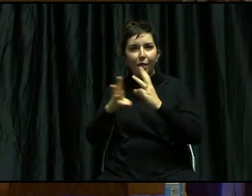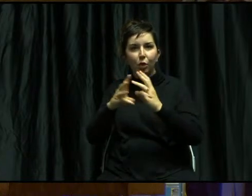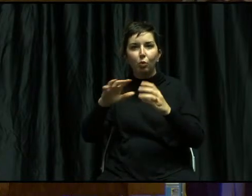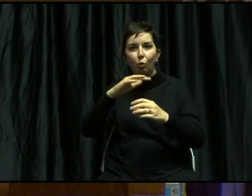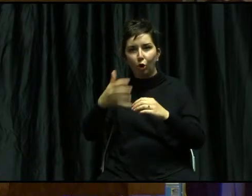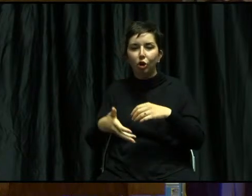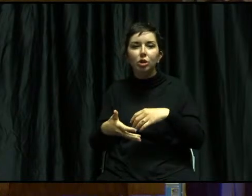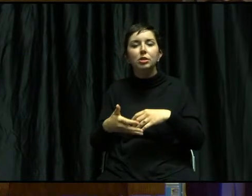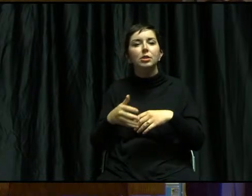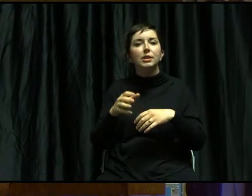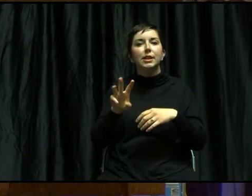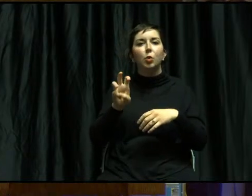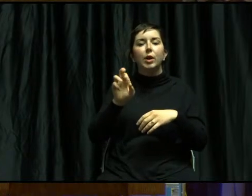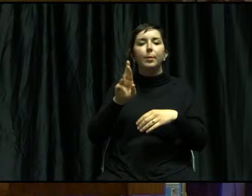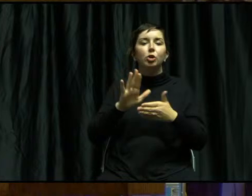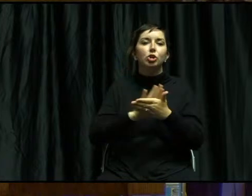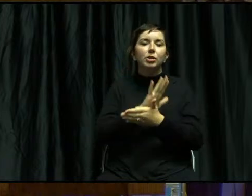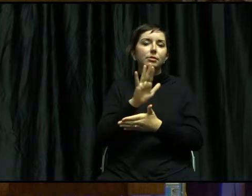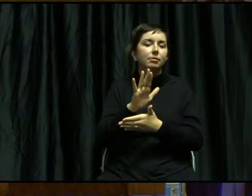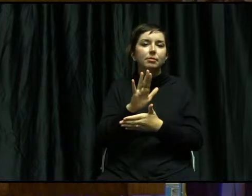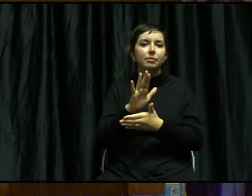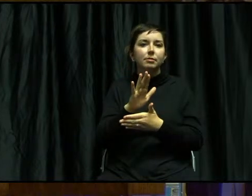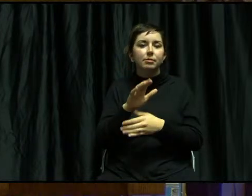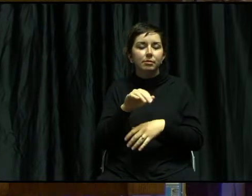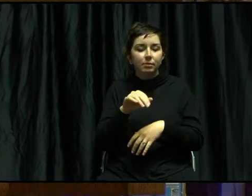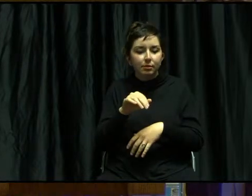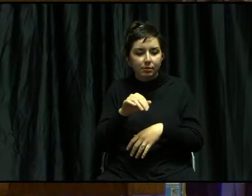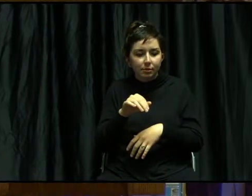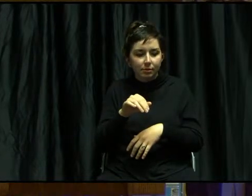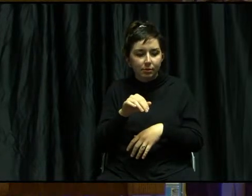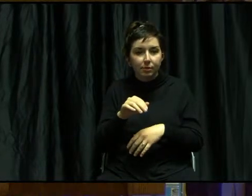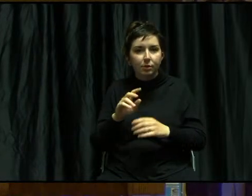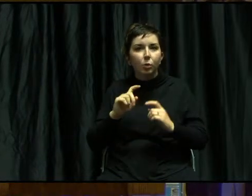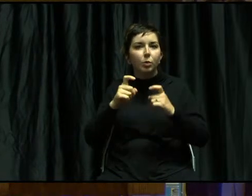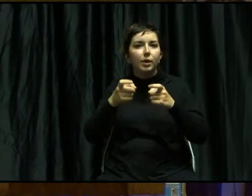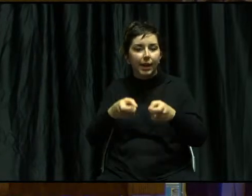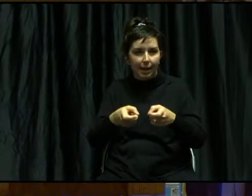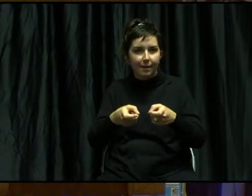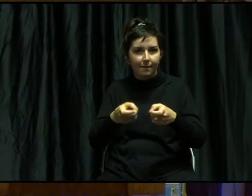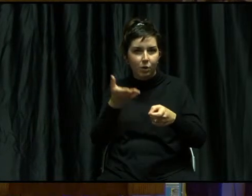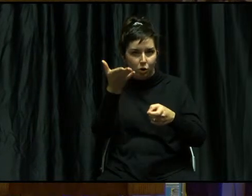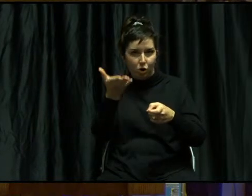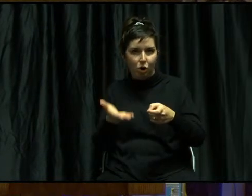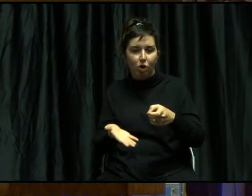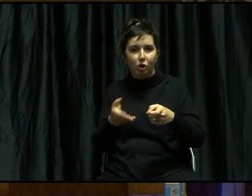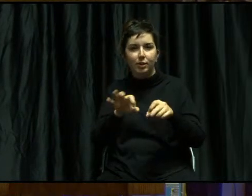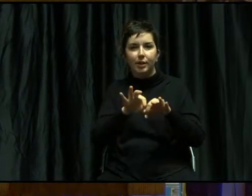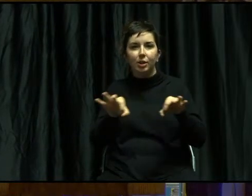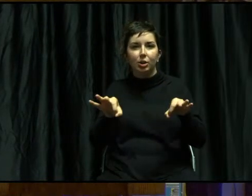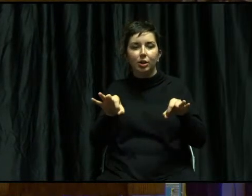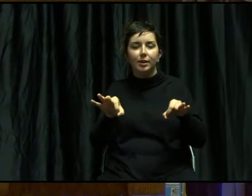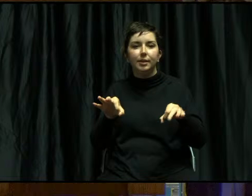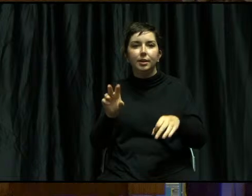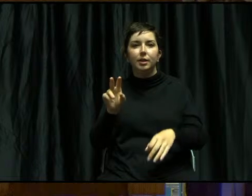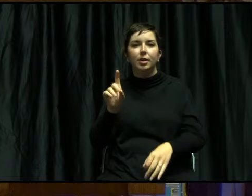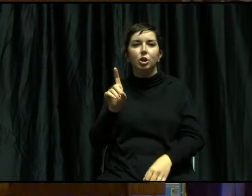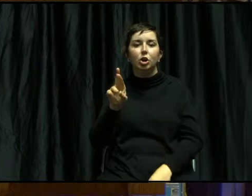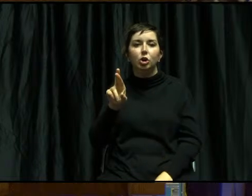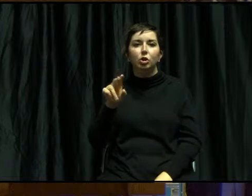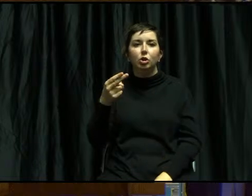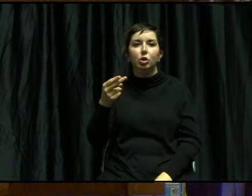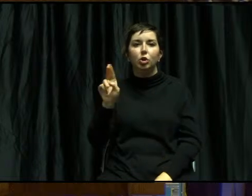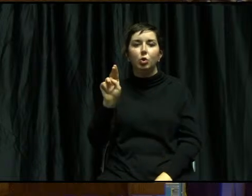State University, with the authority given by law, confers upon Lou Jean Flint the degree of Doctor of